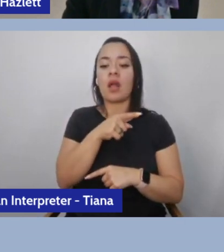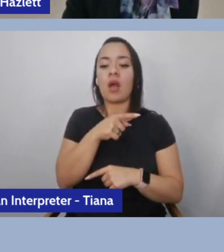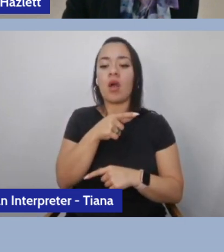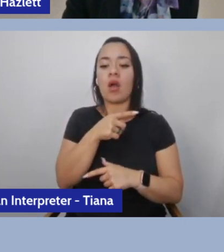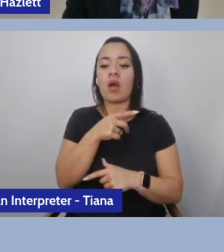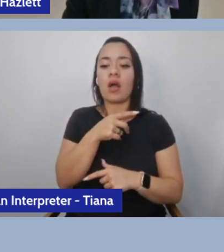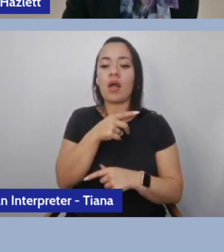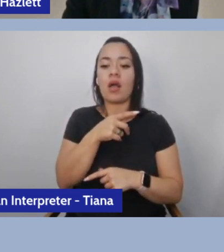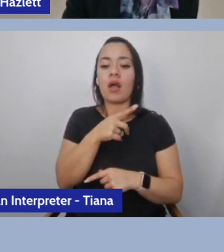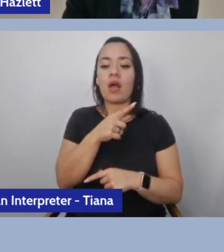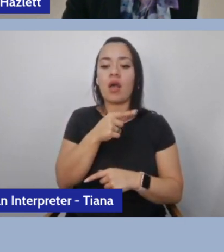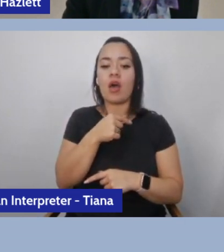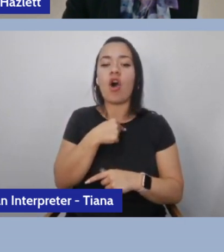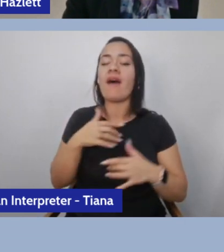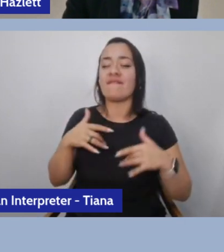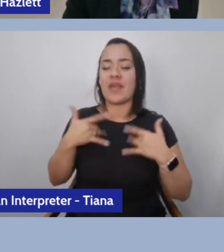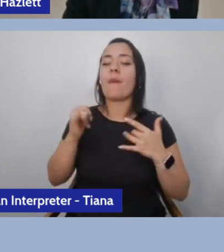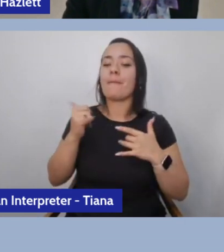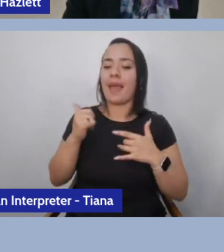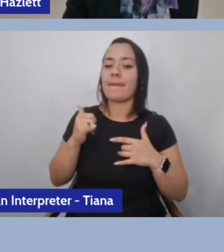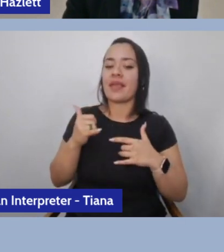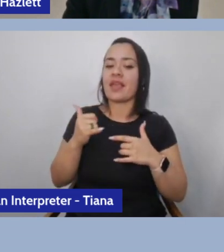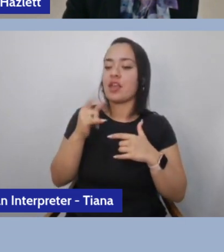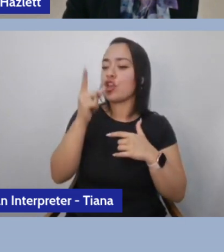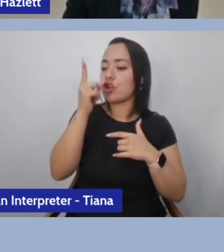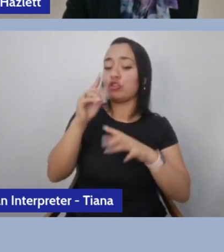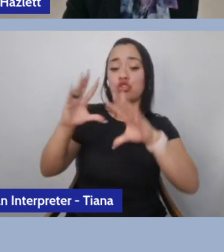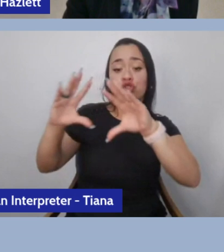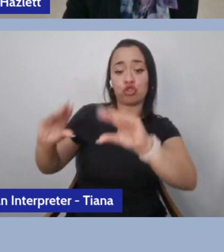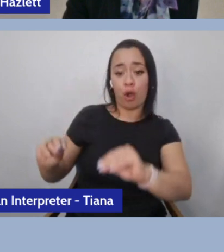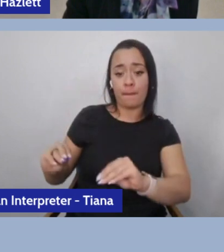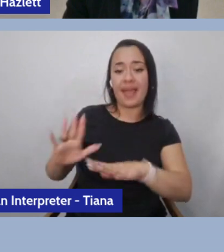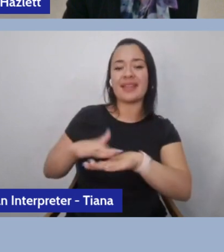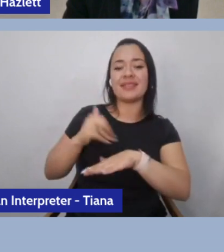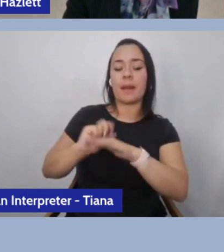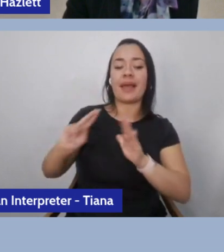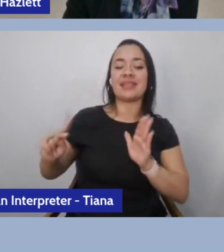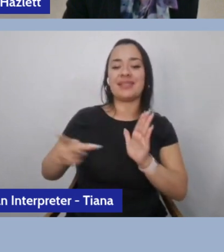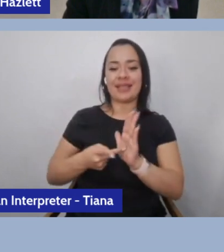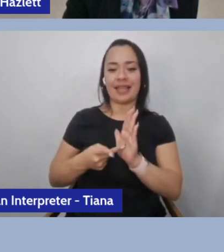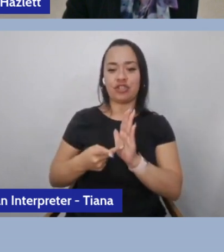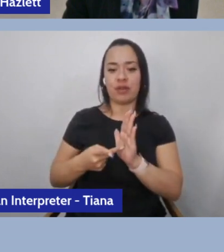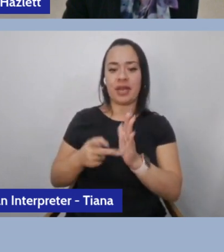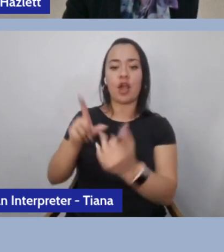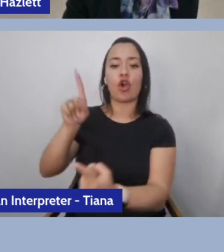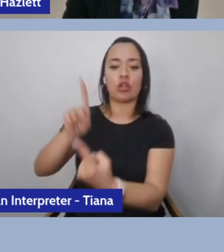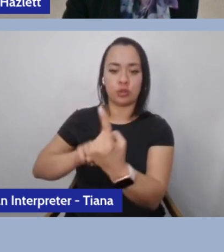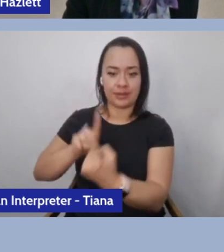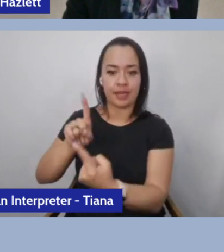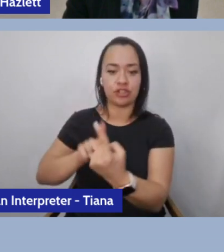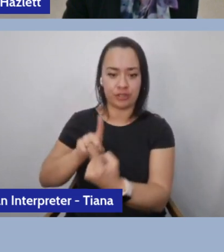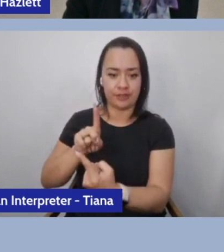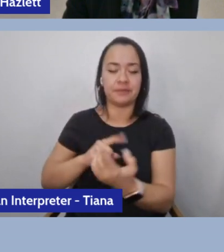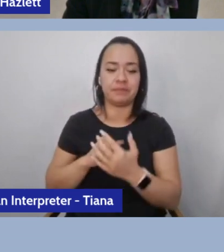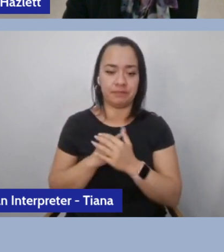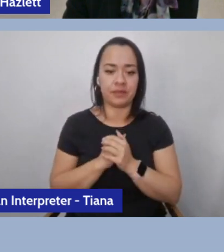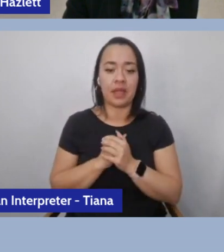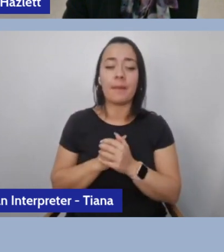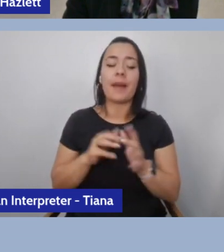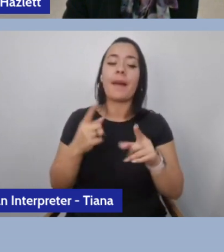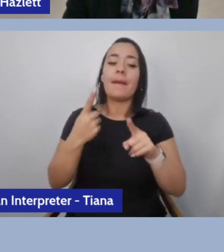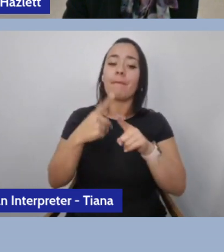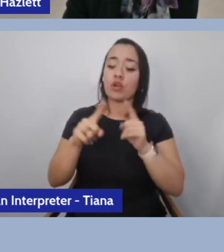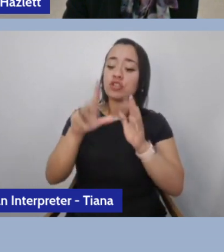a secondary consultation may be warranted under different circumstances. But more often than not, laying the